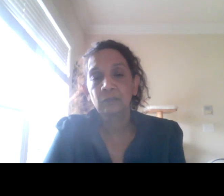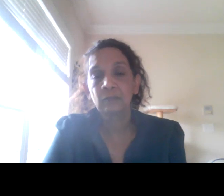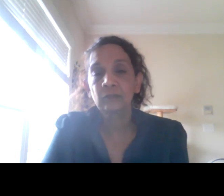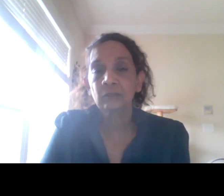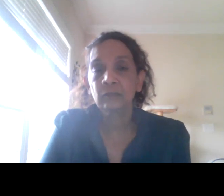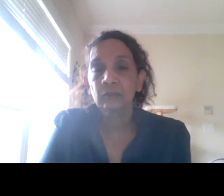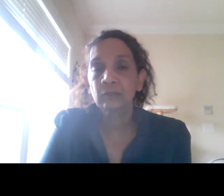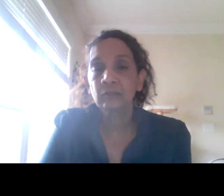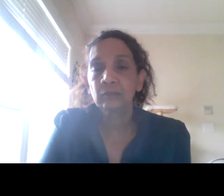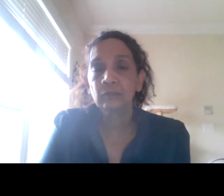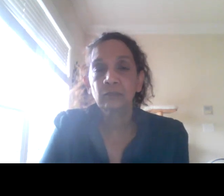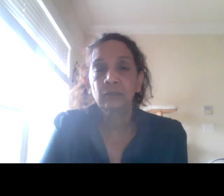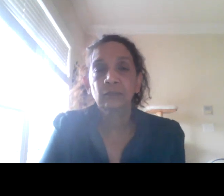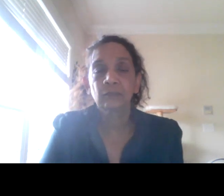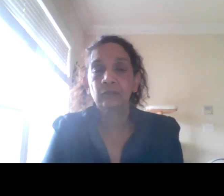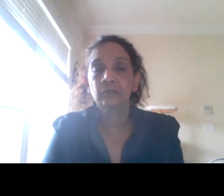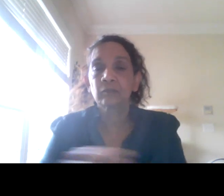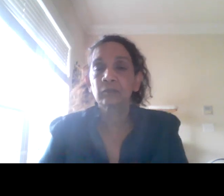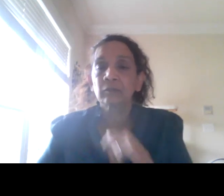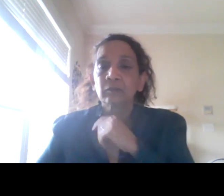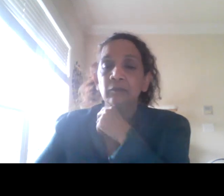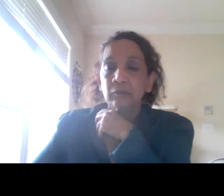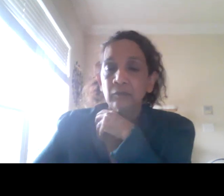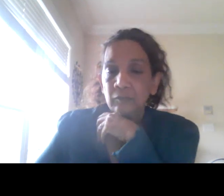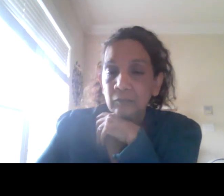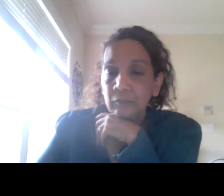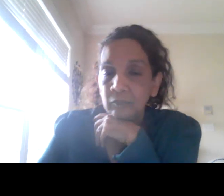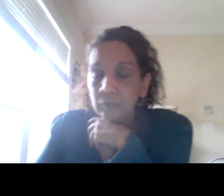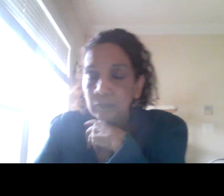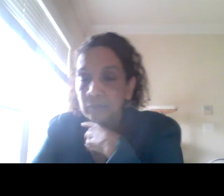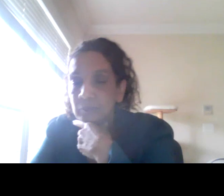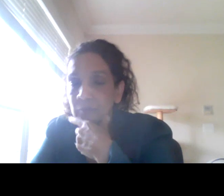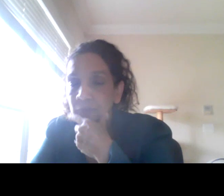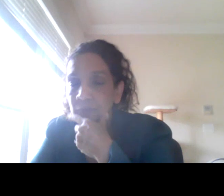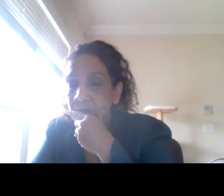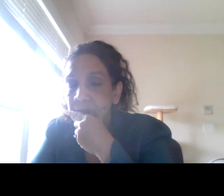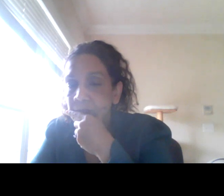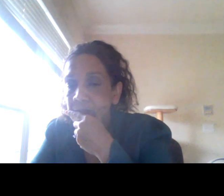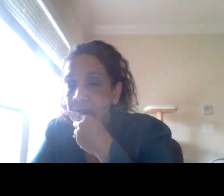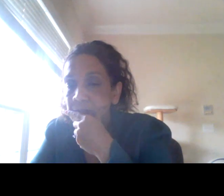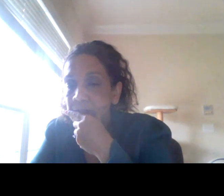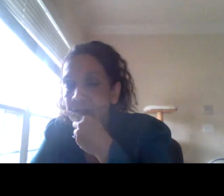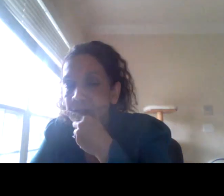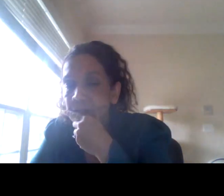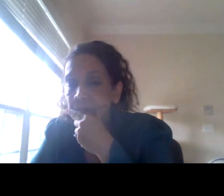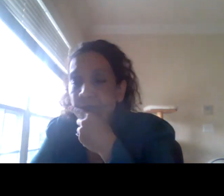Thanks, Crystal. See ya.